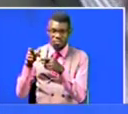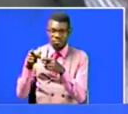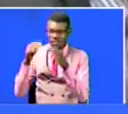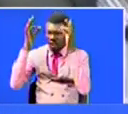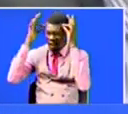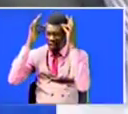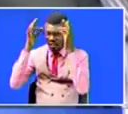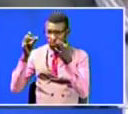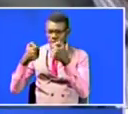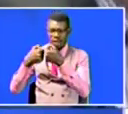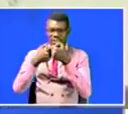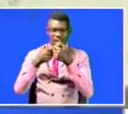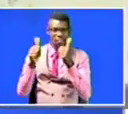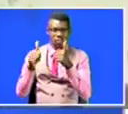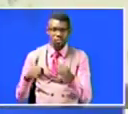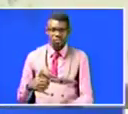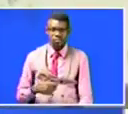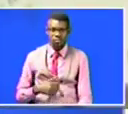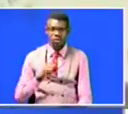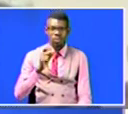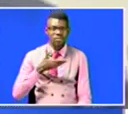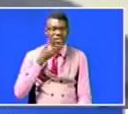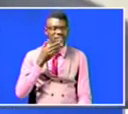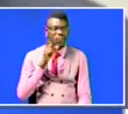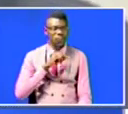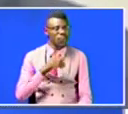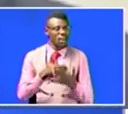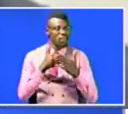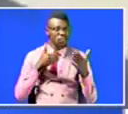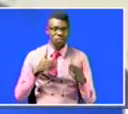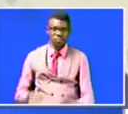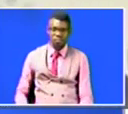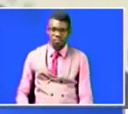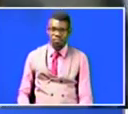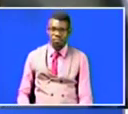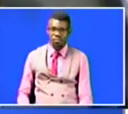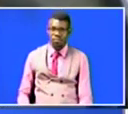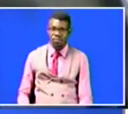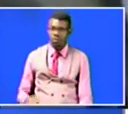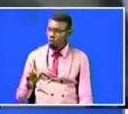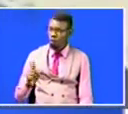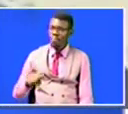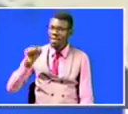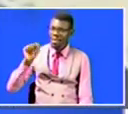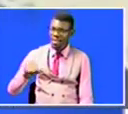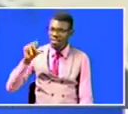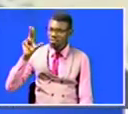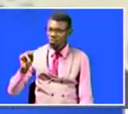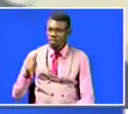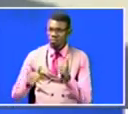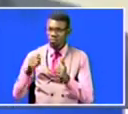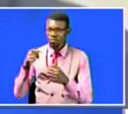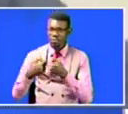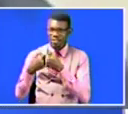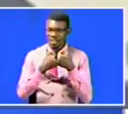decision. This question I've answered it earlier, that there are too many cases being filed in court. Just answer it yes or no. You have not